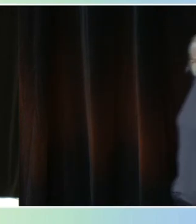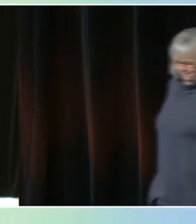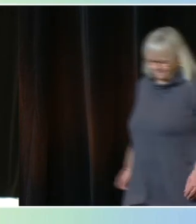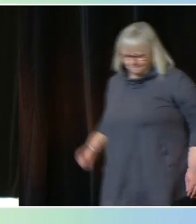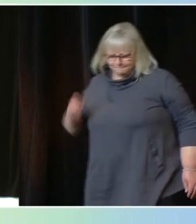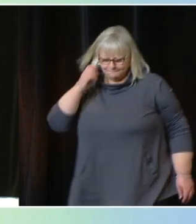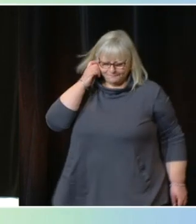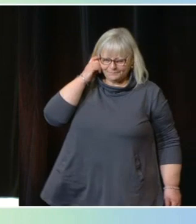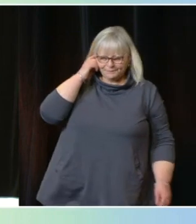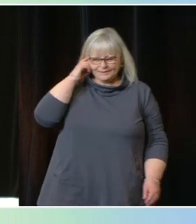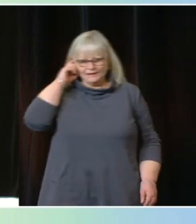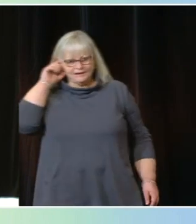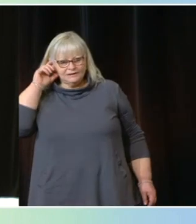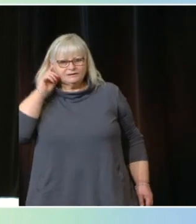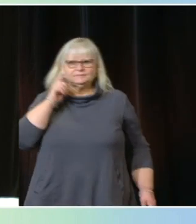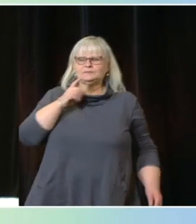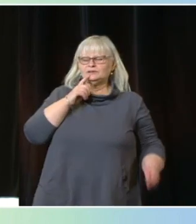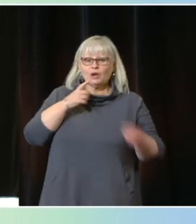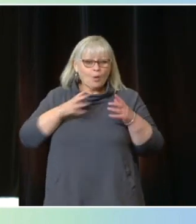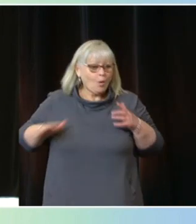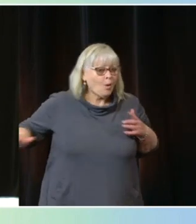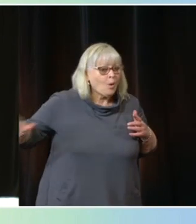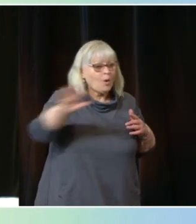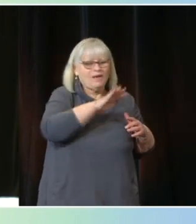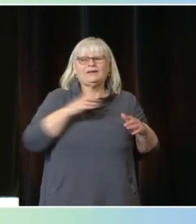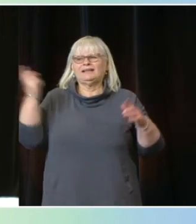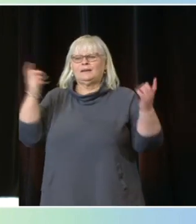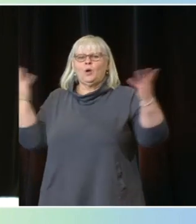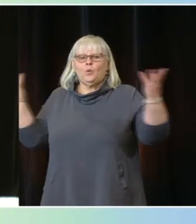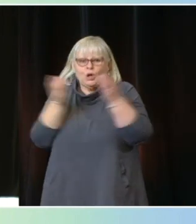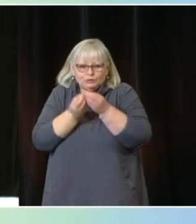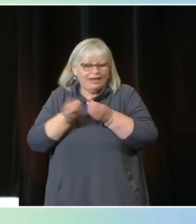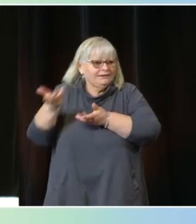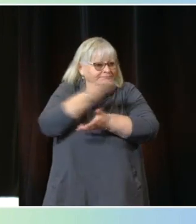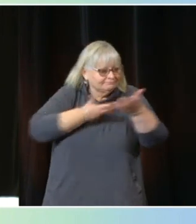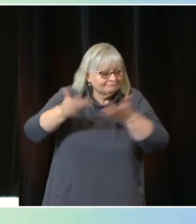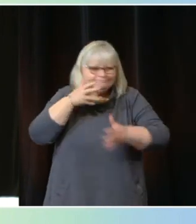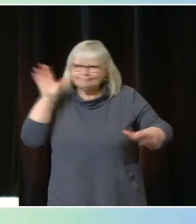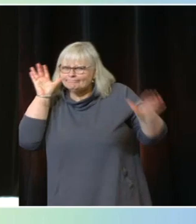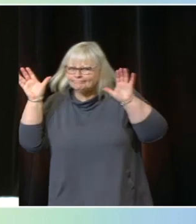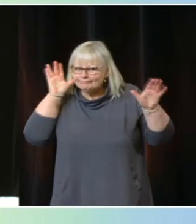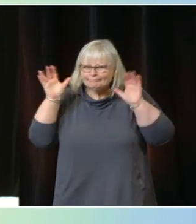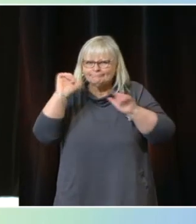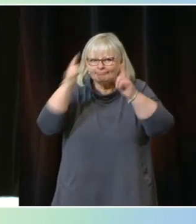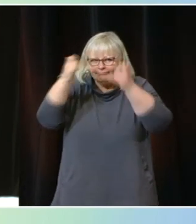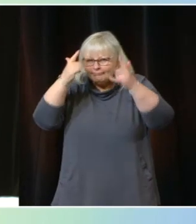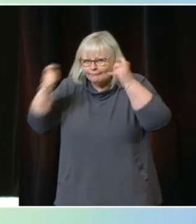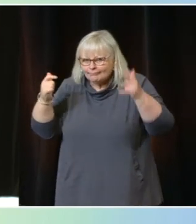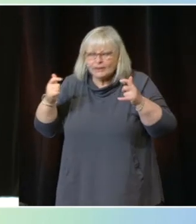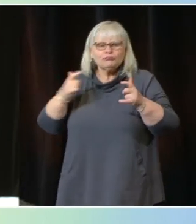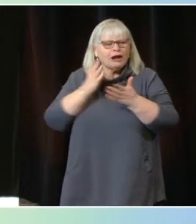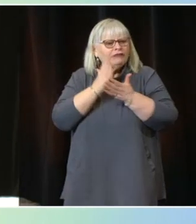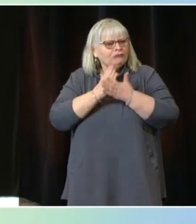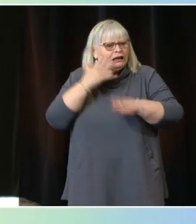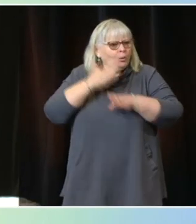and representatives rise to this moment let's work together let's listen to each other let's make every effort to turn